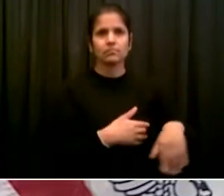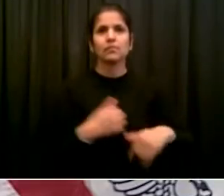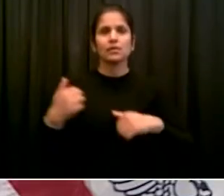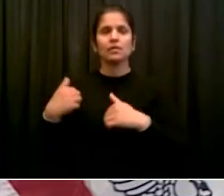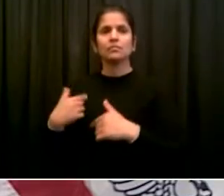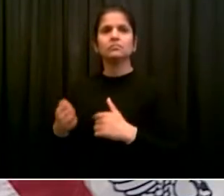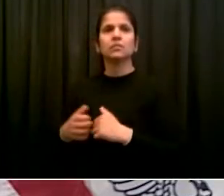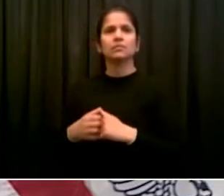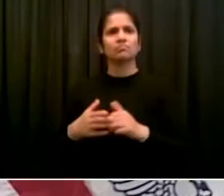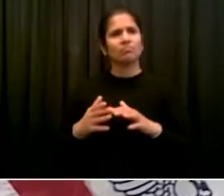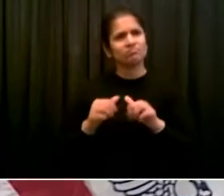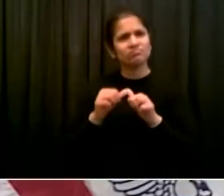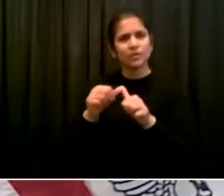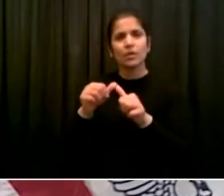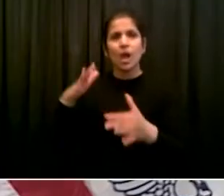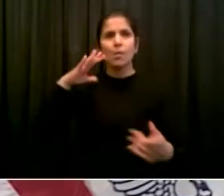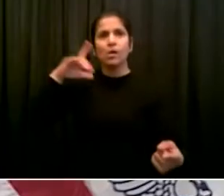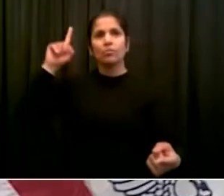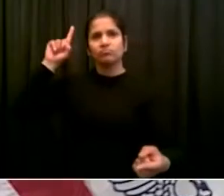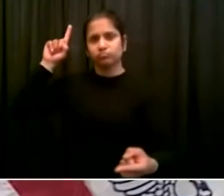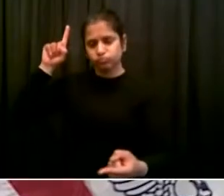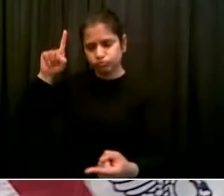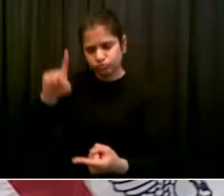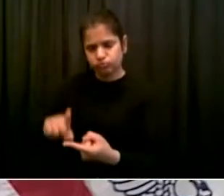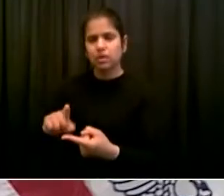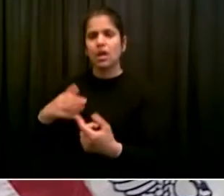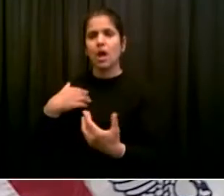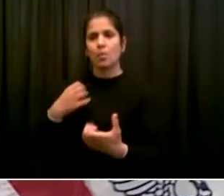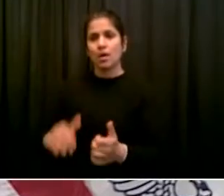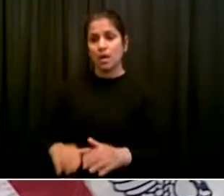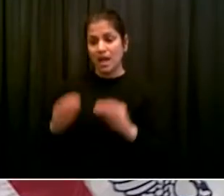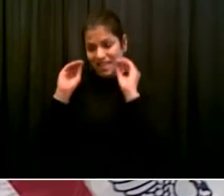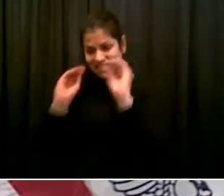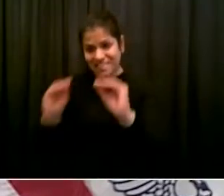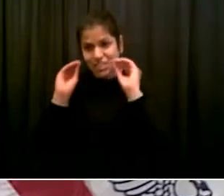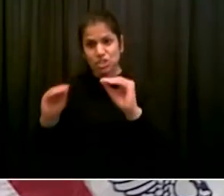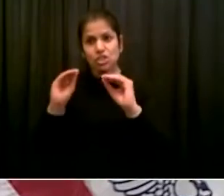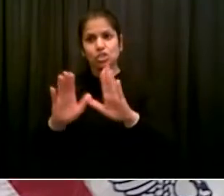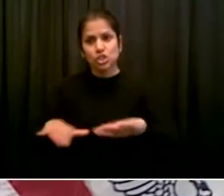reducing summonses, reducing incarceration, and obviously even before that,